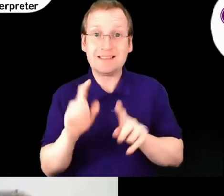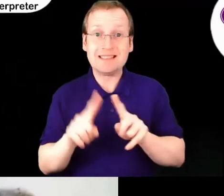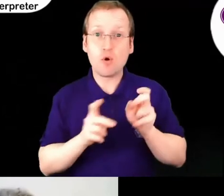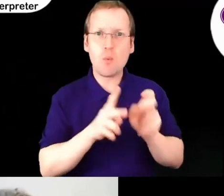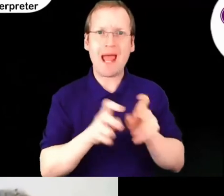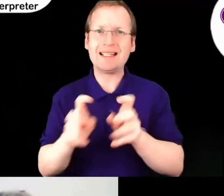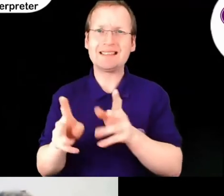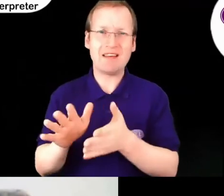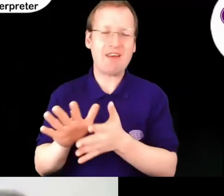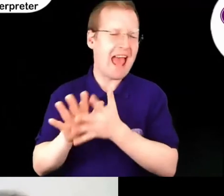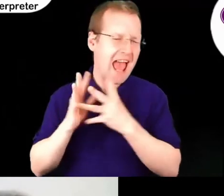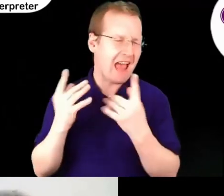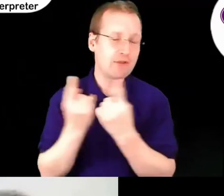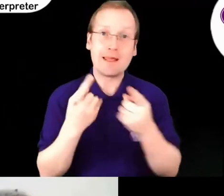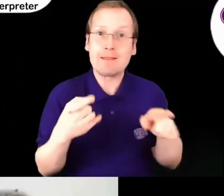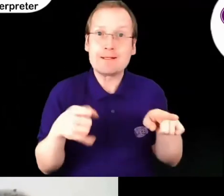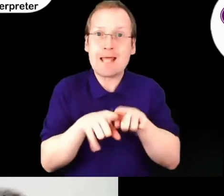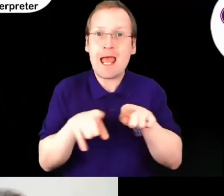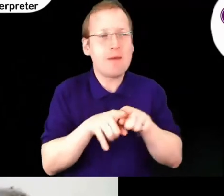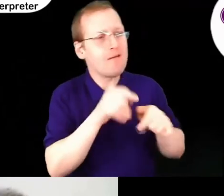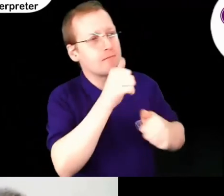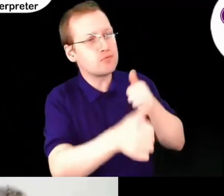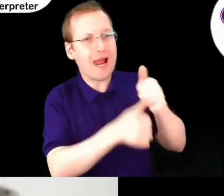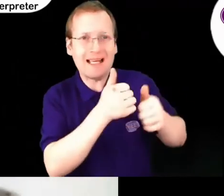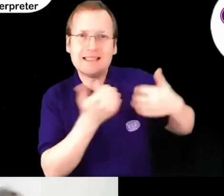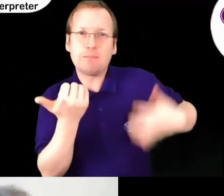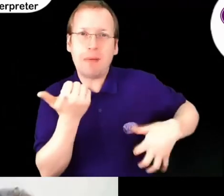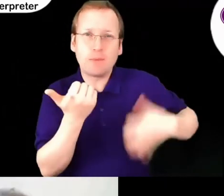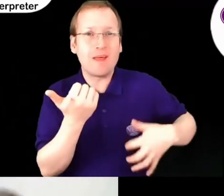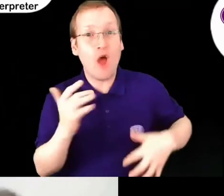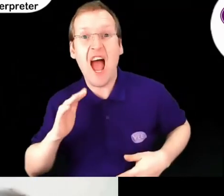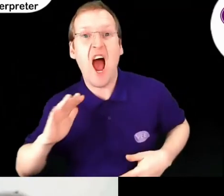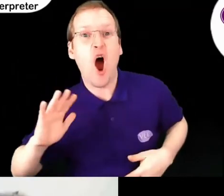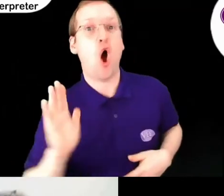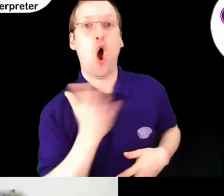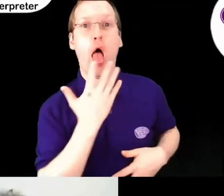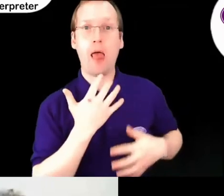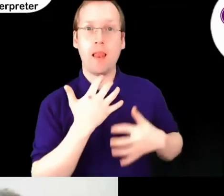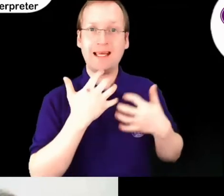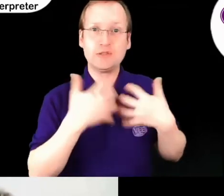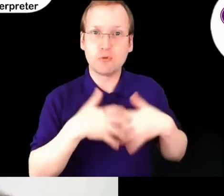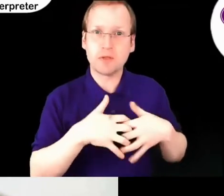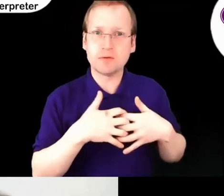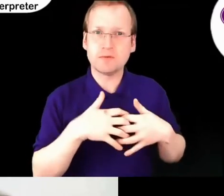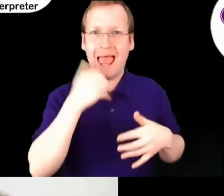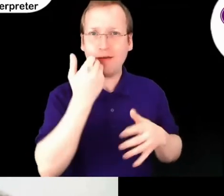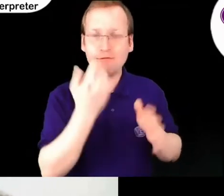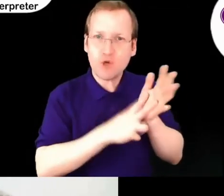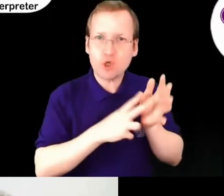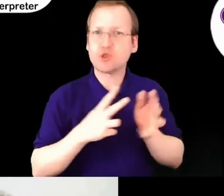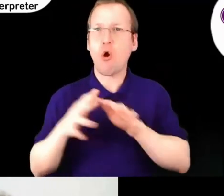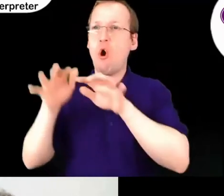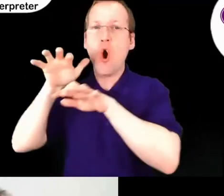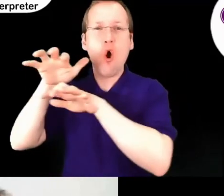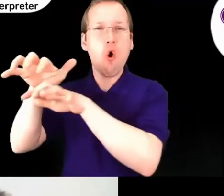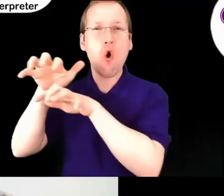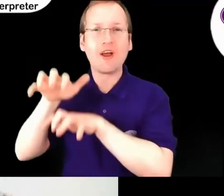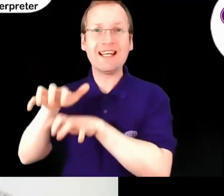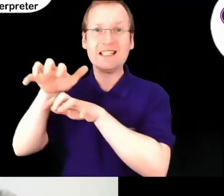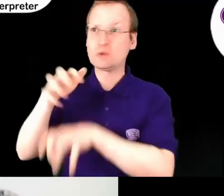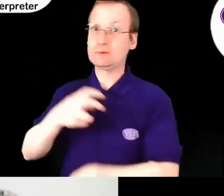we do everything the same, whether it's a praise band, you know, with every instrument playing every verse, or whether it's an organist who is